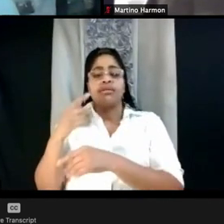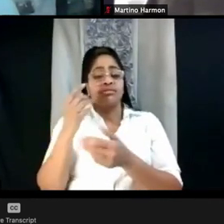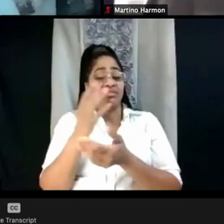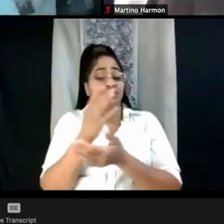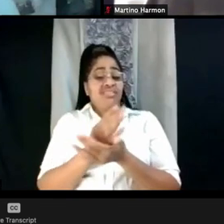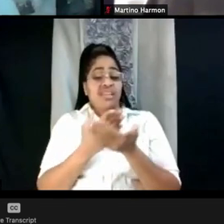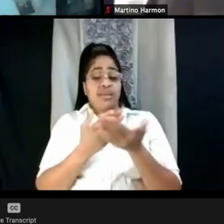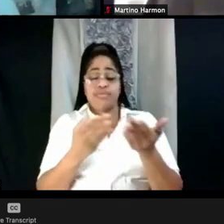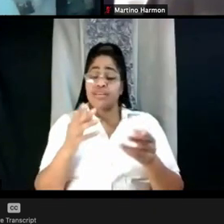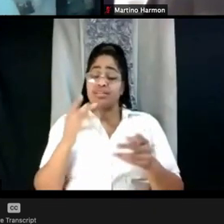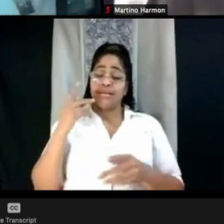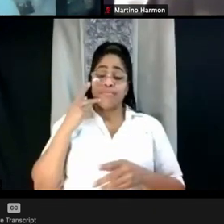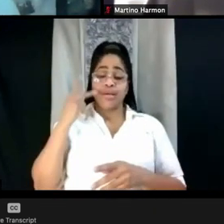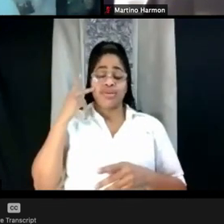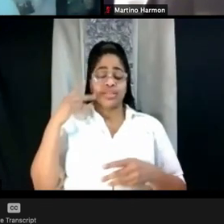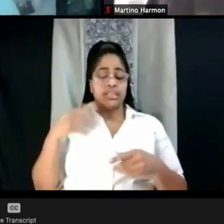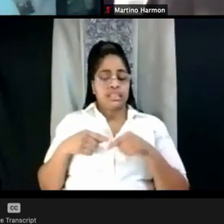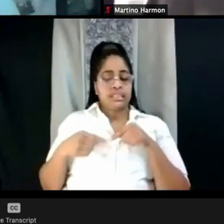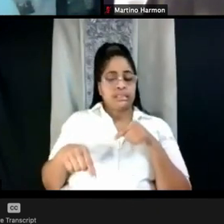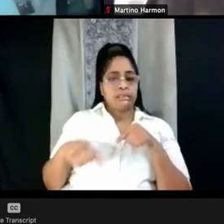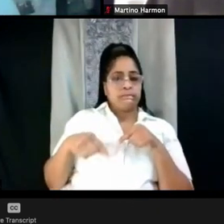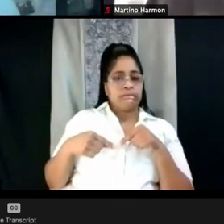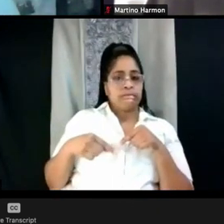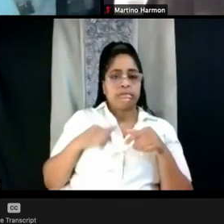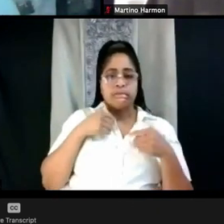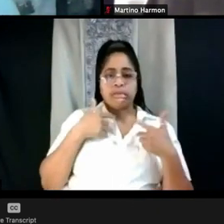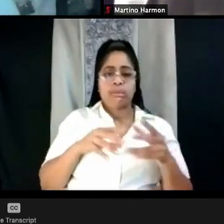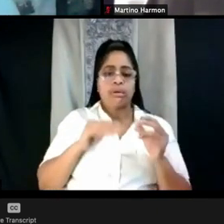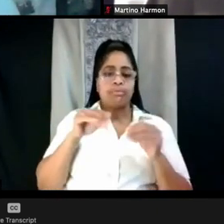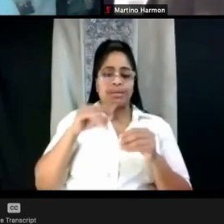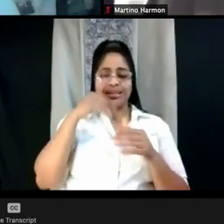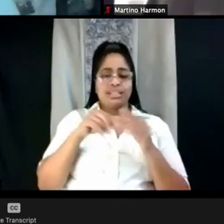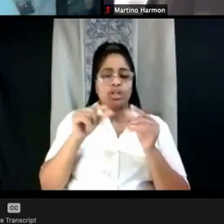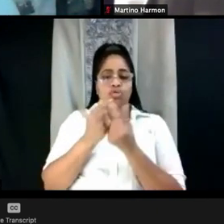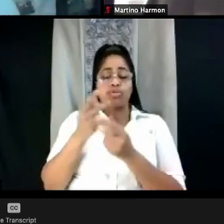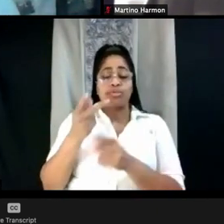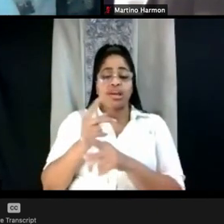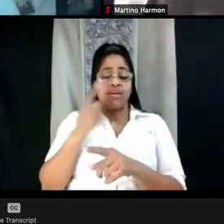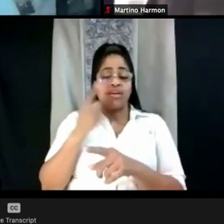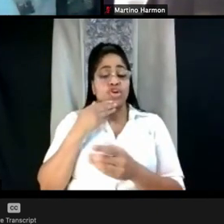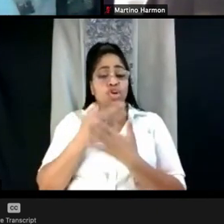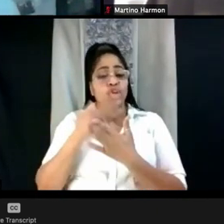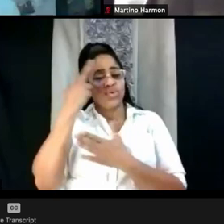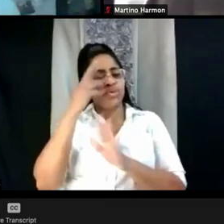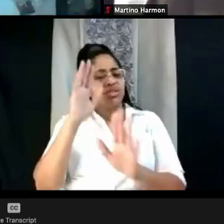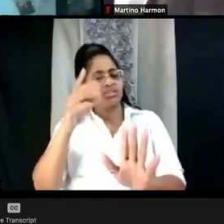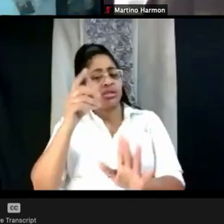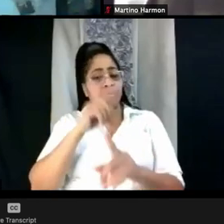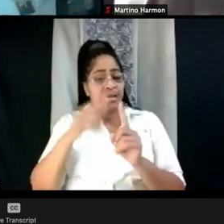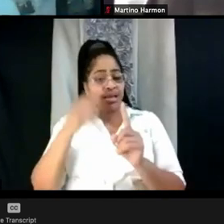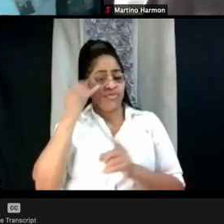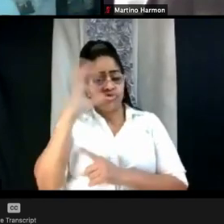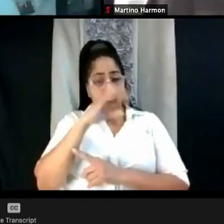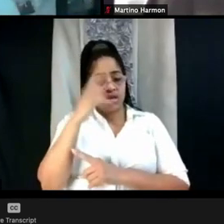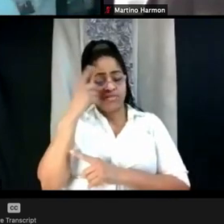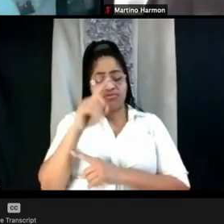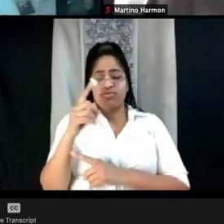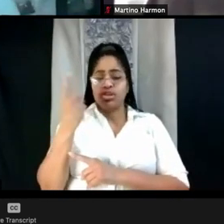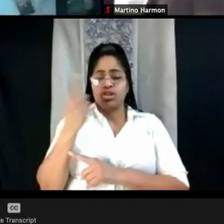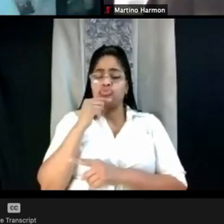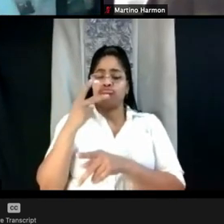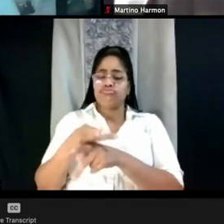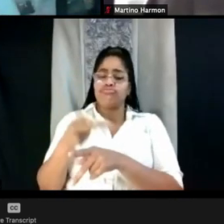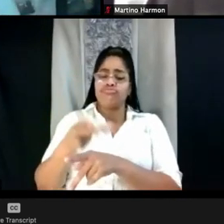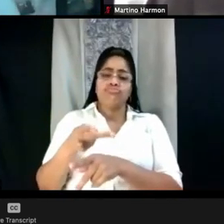about putting their children in group care, and for good reason. But if you are looking for group care, please contact